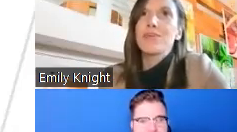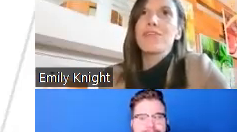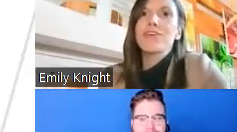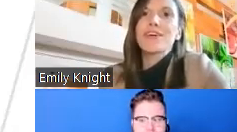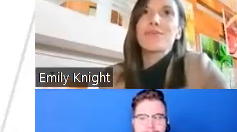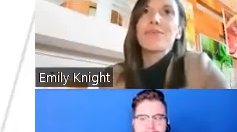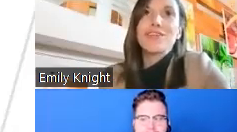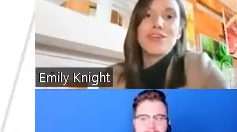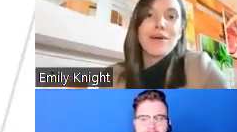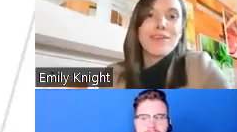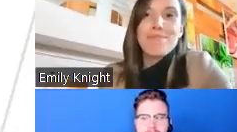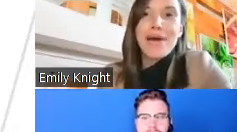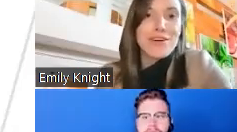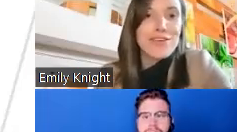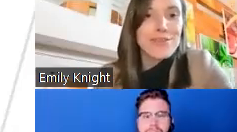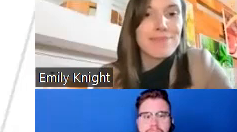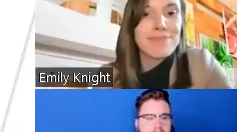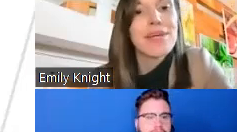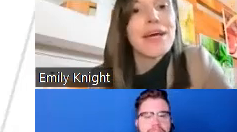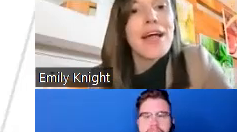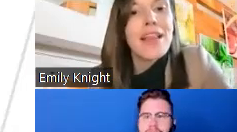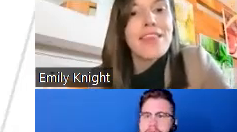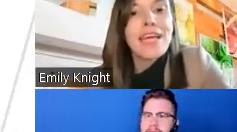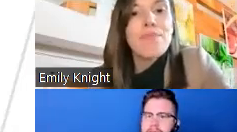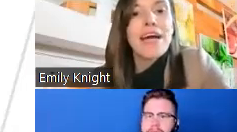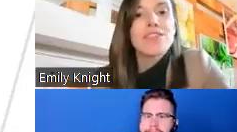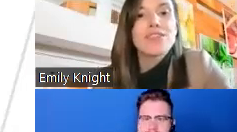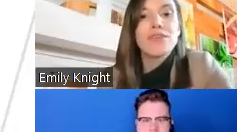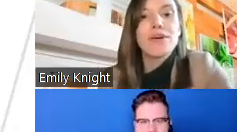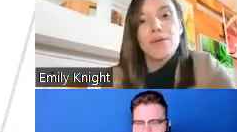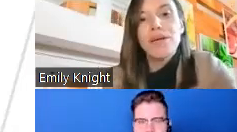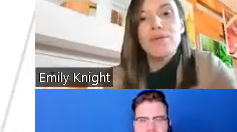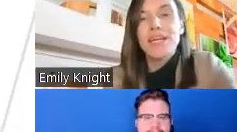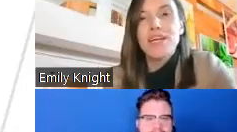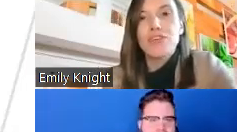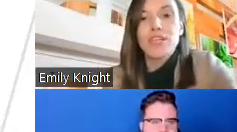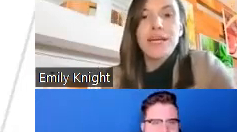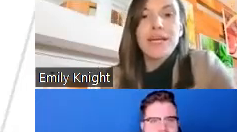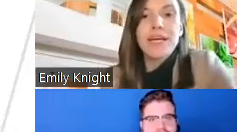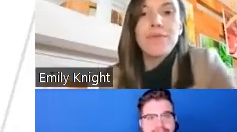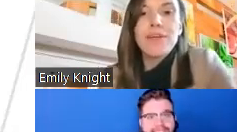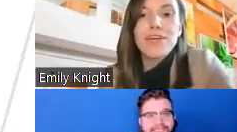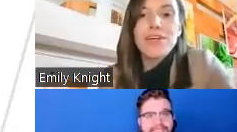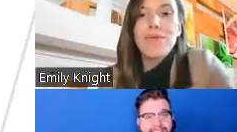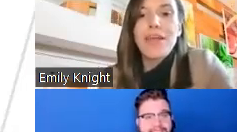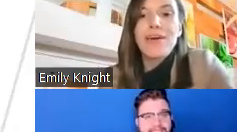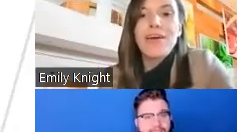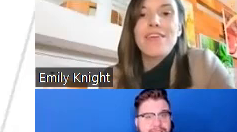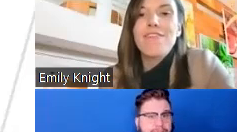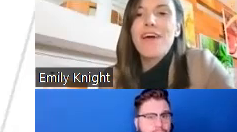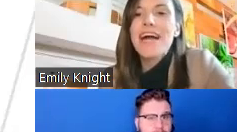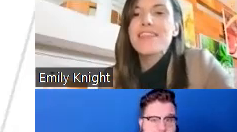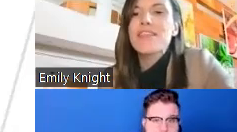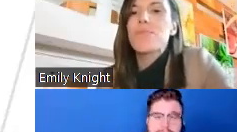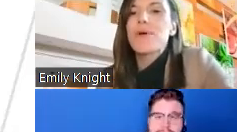And so, of course, next we wanted to know whether that matters. And thinking back to the pyramid that I showed you in the beginning, we wondered whether